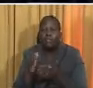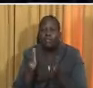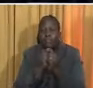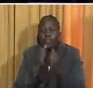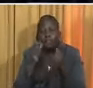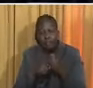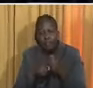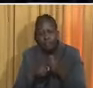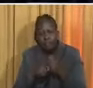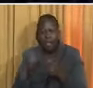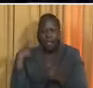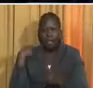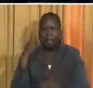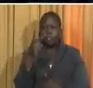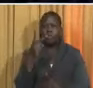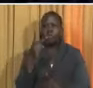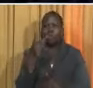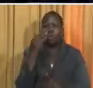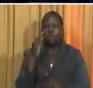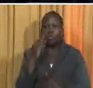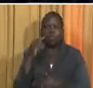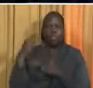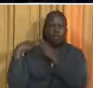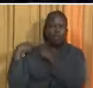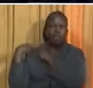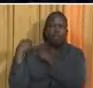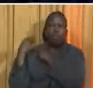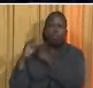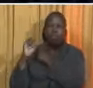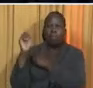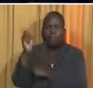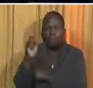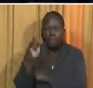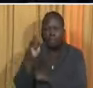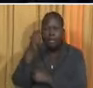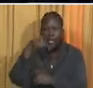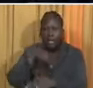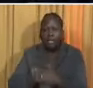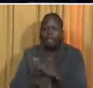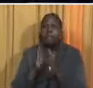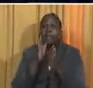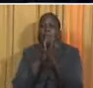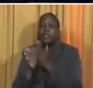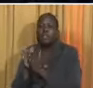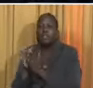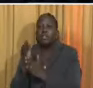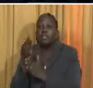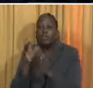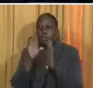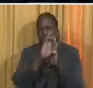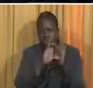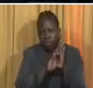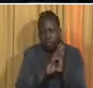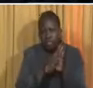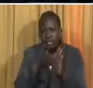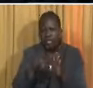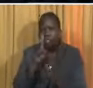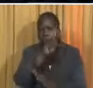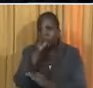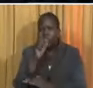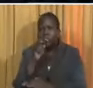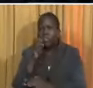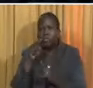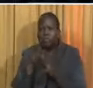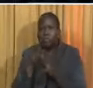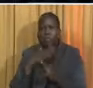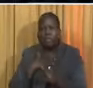The second issue is on the role of the President in the process. This question to me, and of